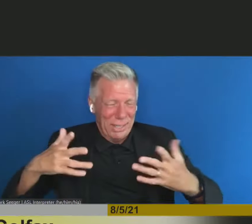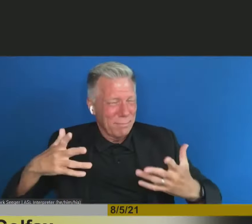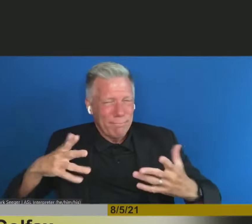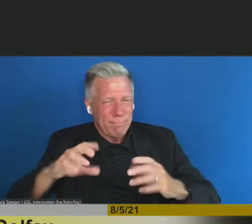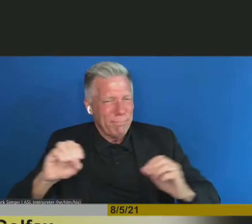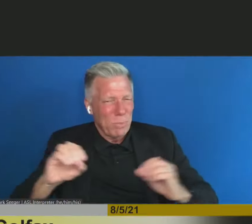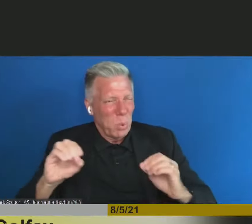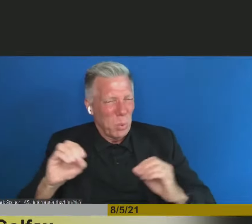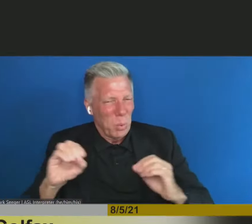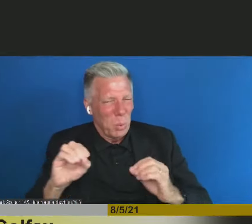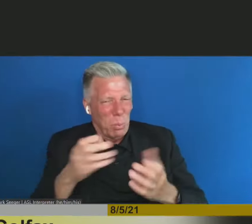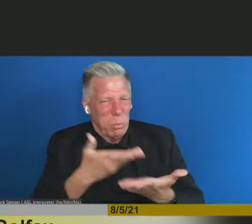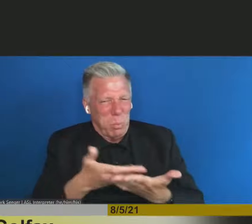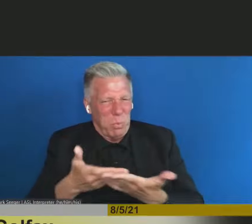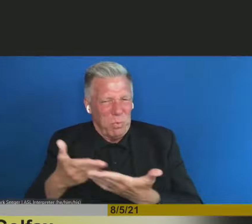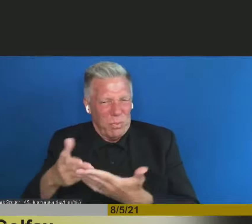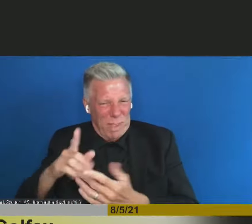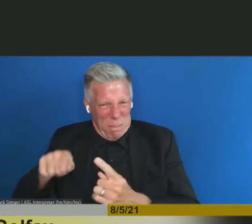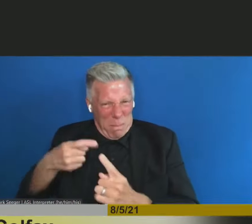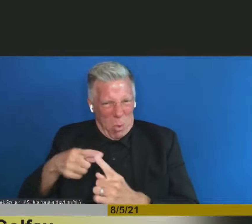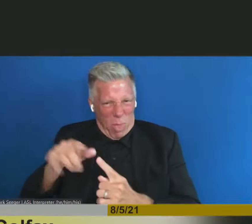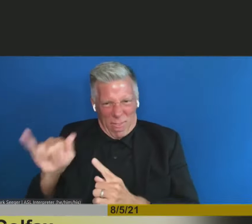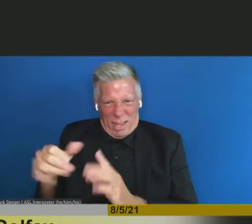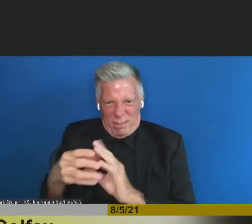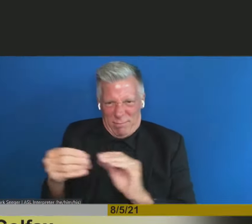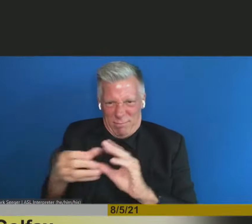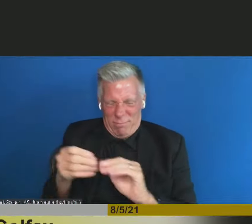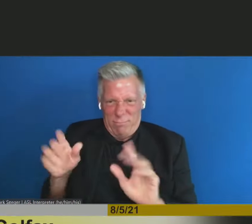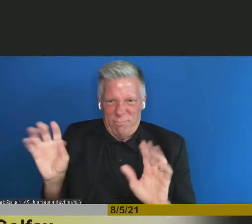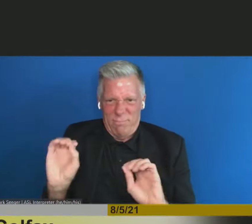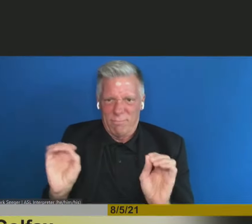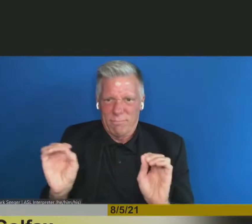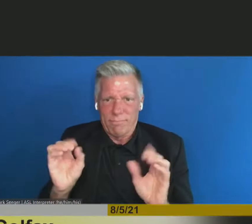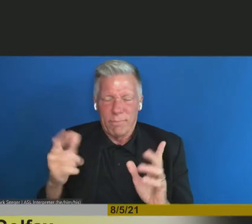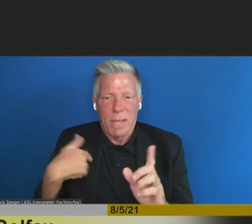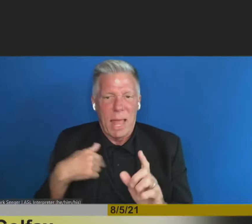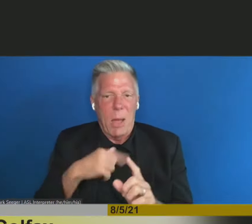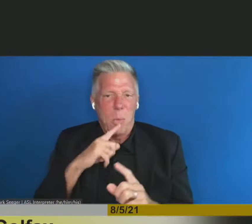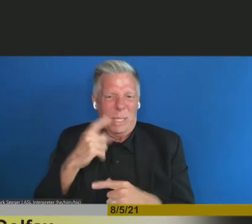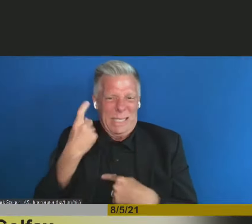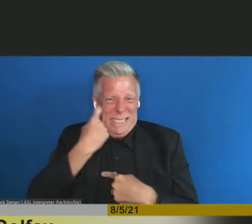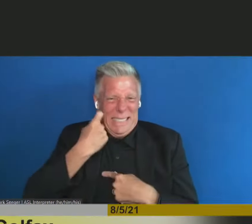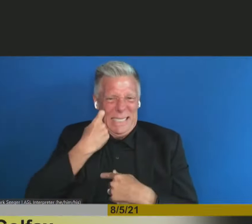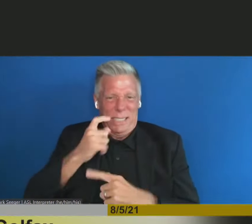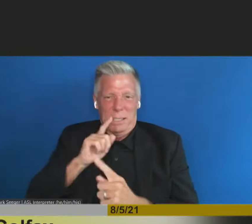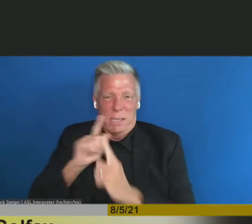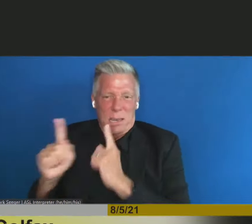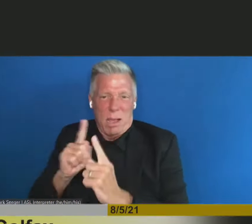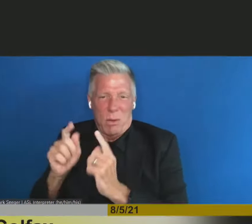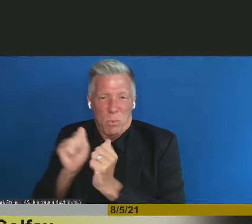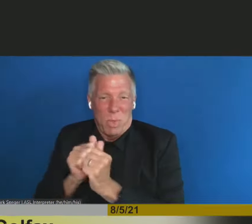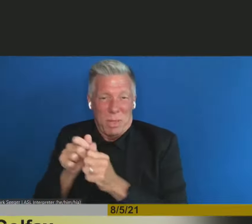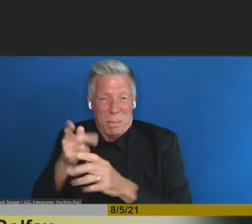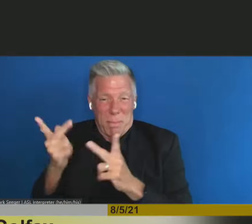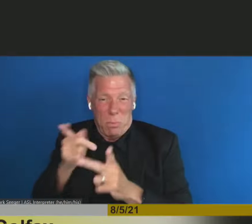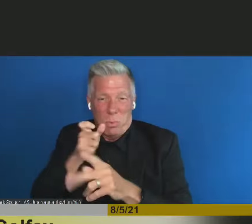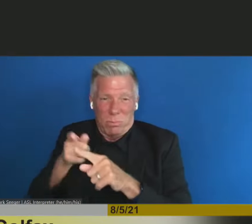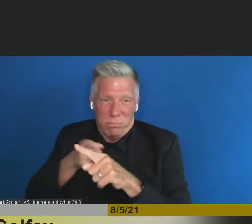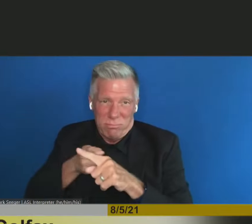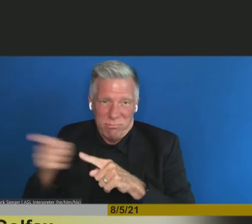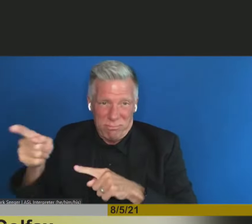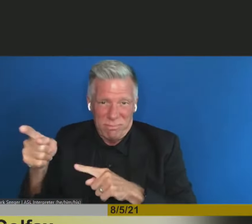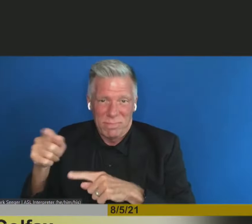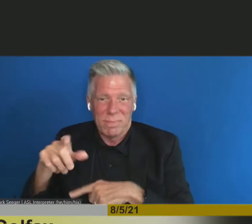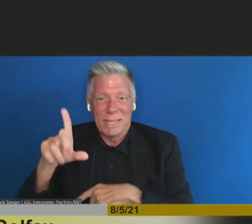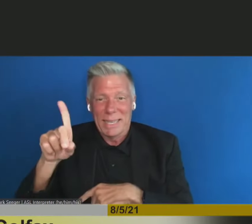that at this time. In fact, I was just talking to a number of infectious disease experts, again, at UCSF. You may have read those